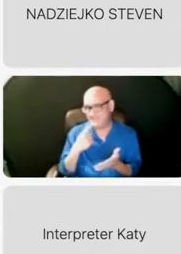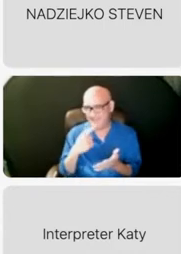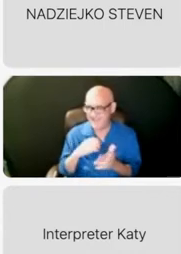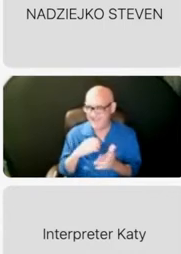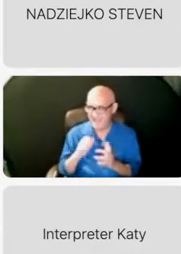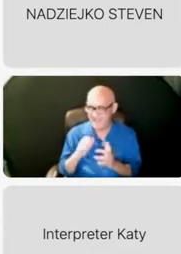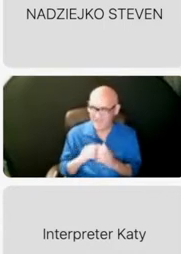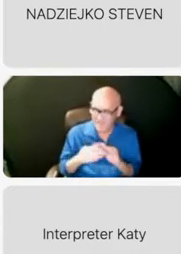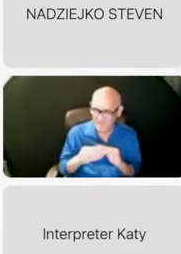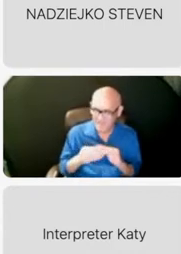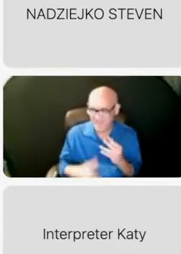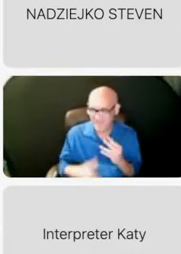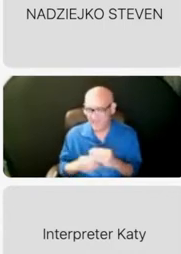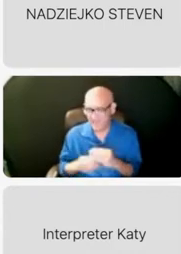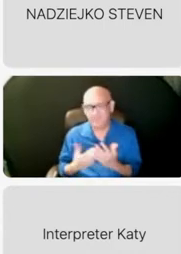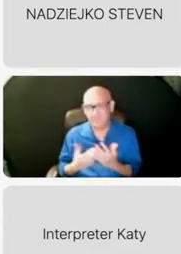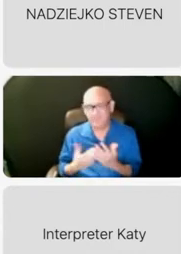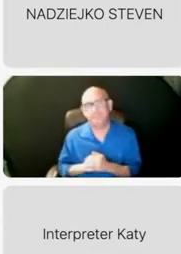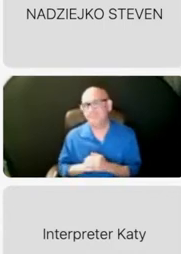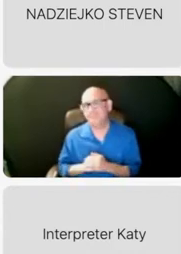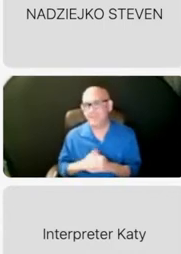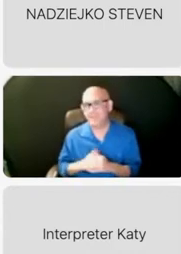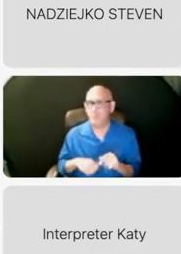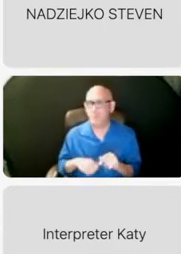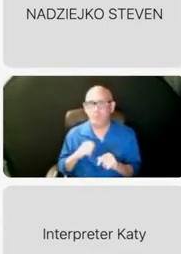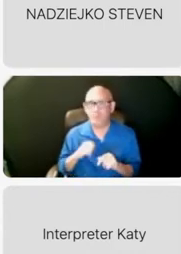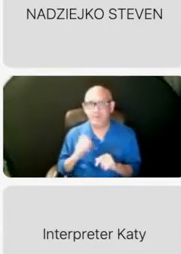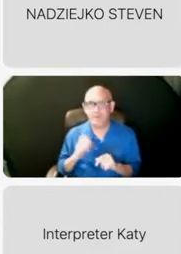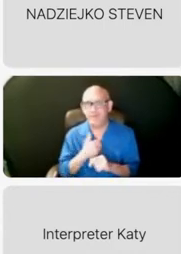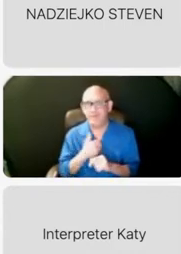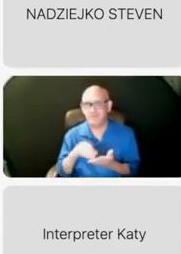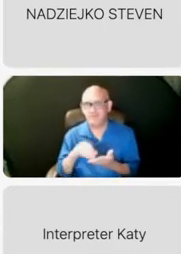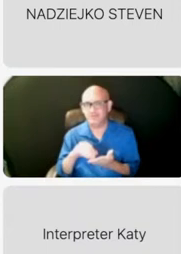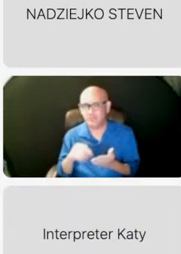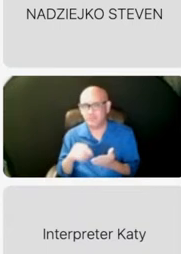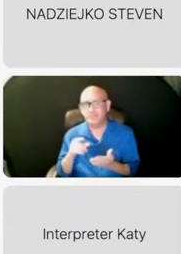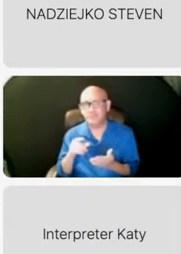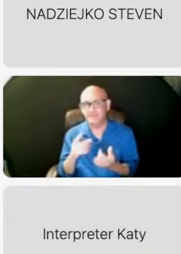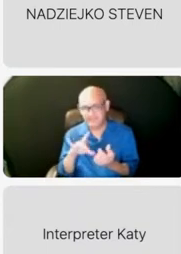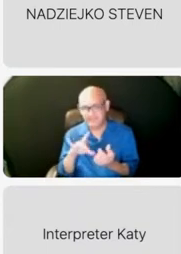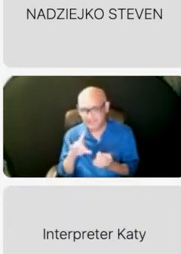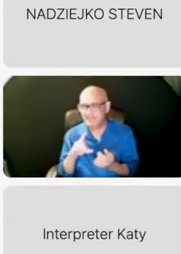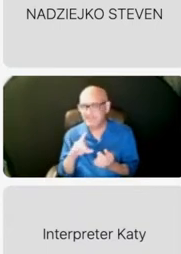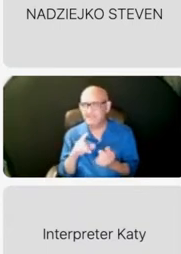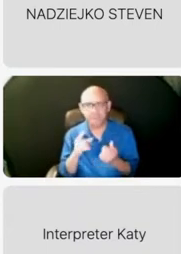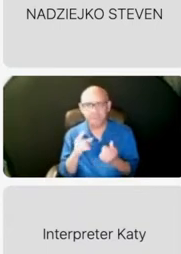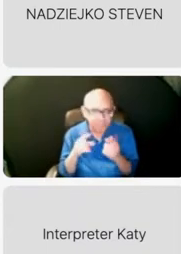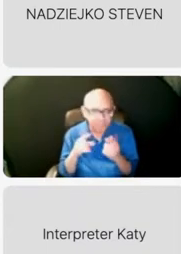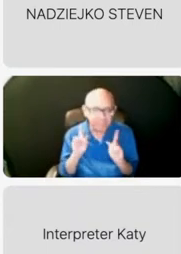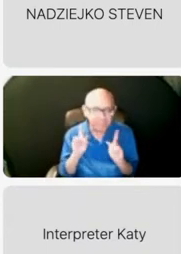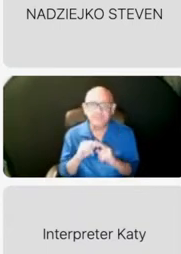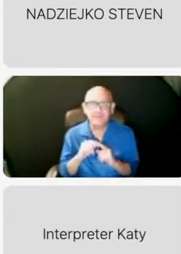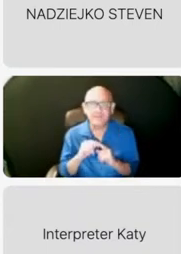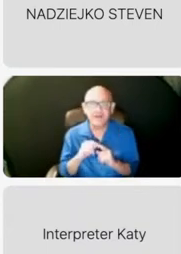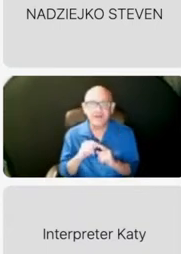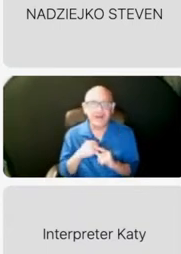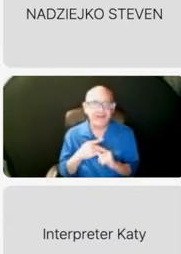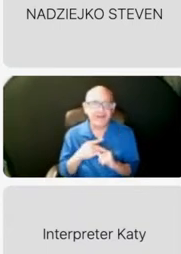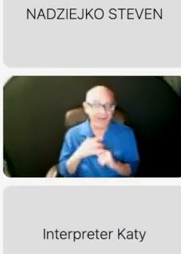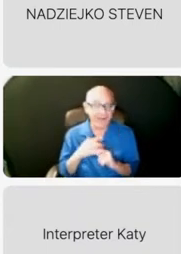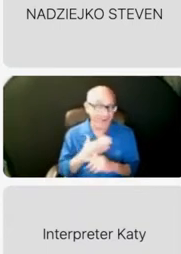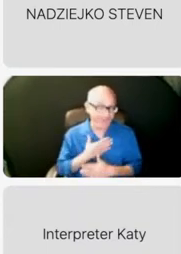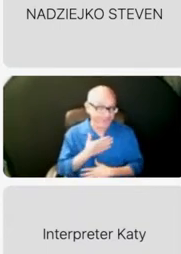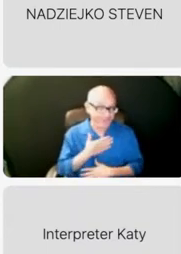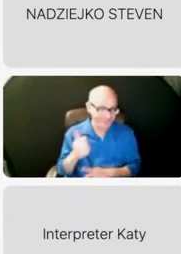proud of our students for what you did and and i'm glad you had a good time on your trip as well and that's kind of a